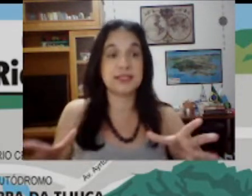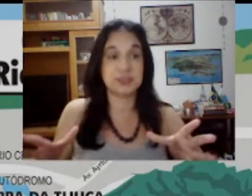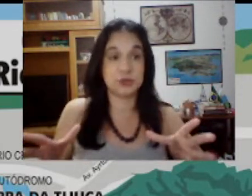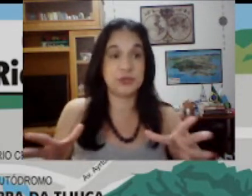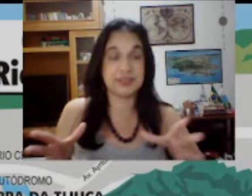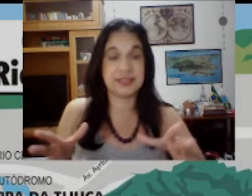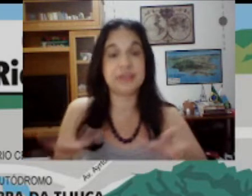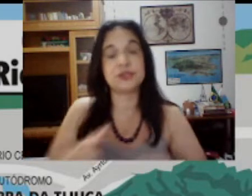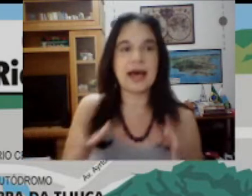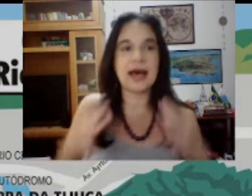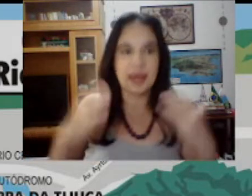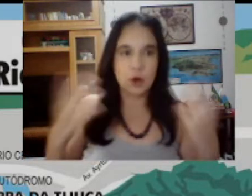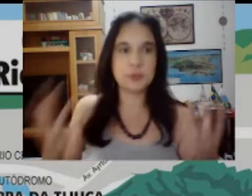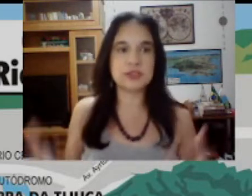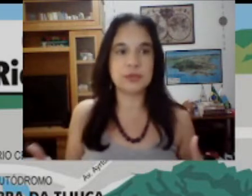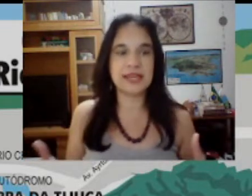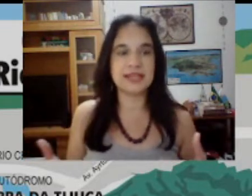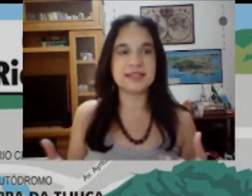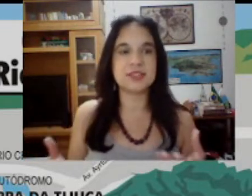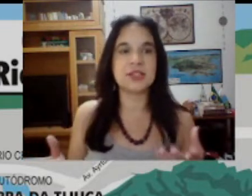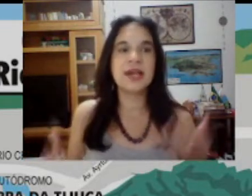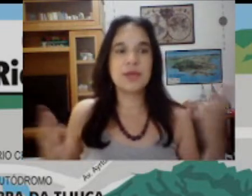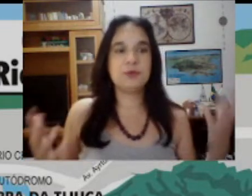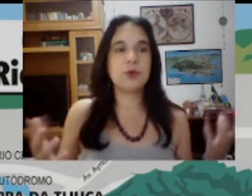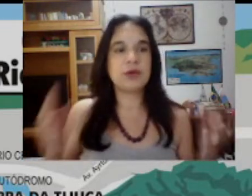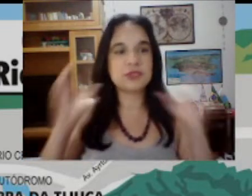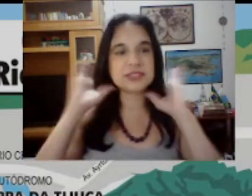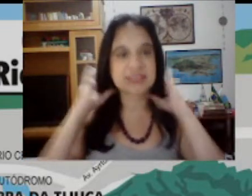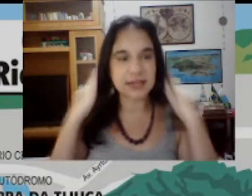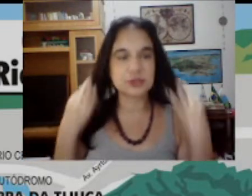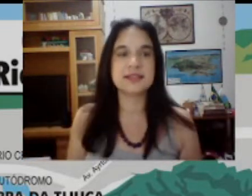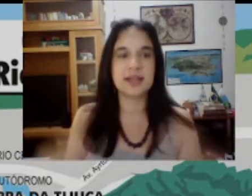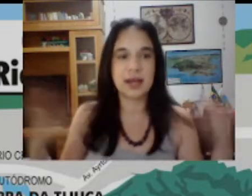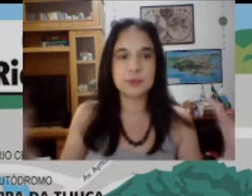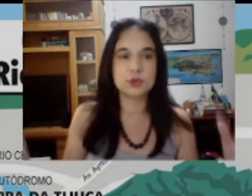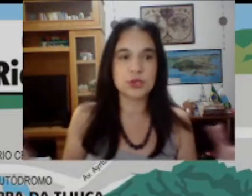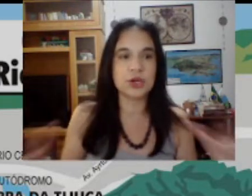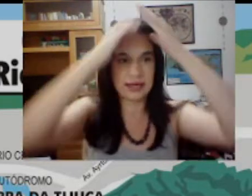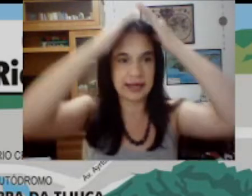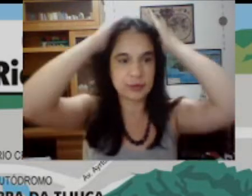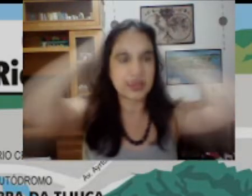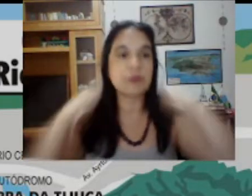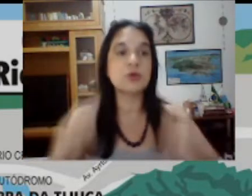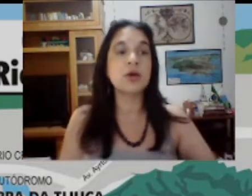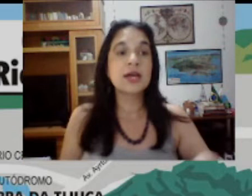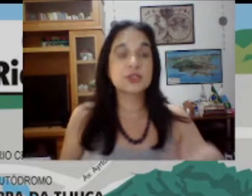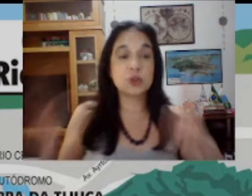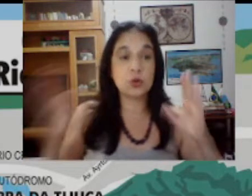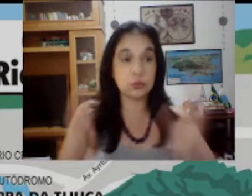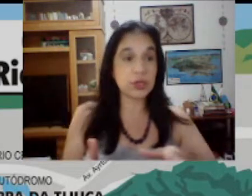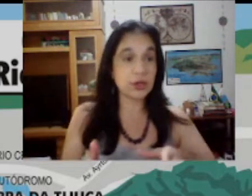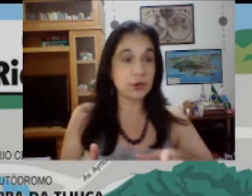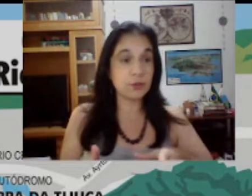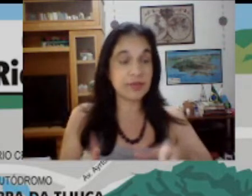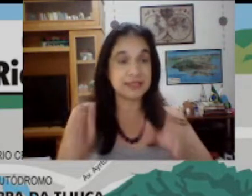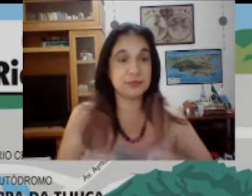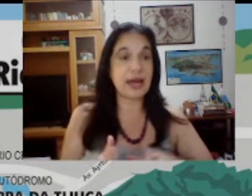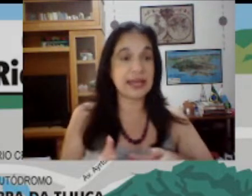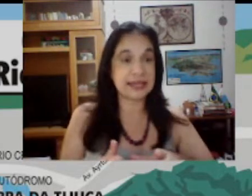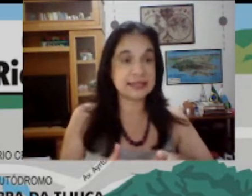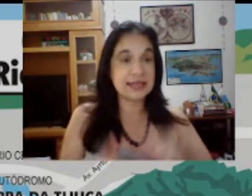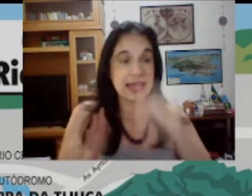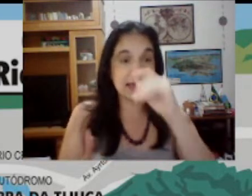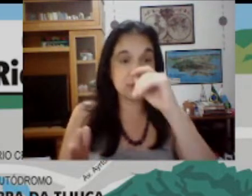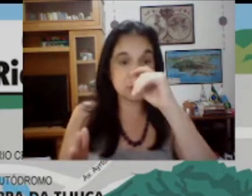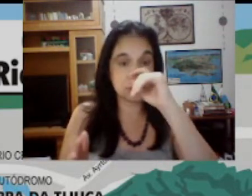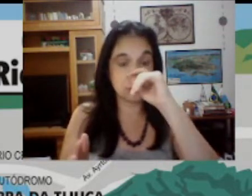in place to this day. So I hope this will make it easier if you ever decide to come to Rio and what have you. So Rio is